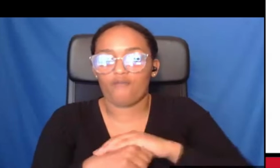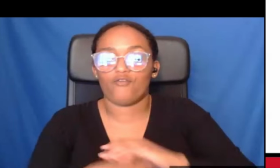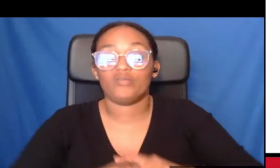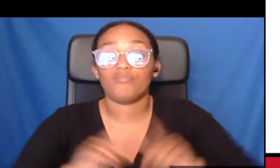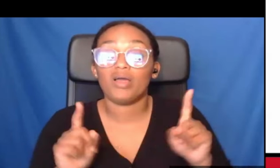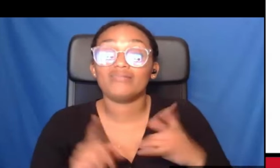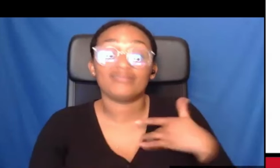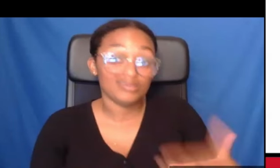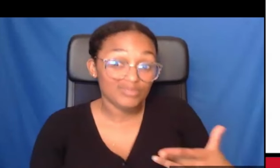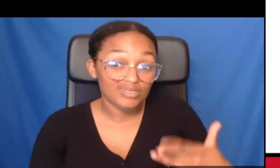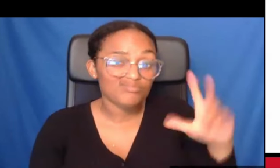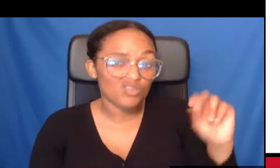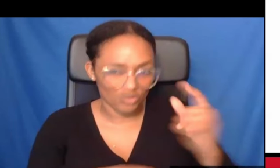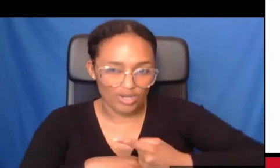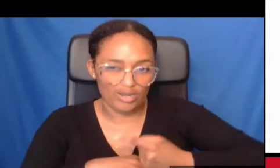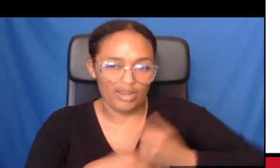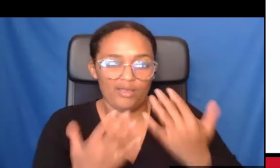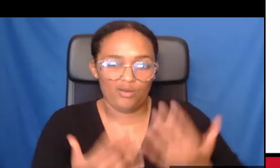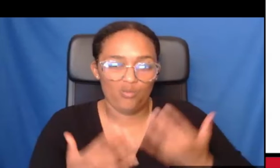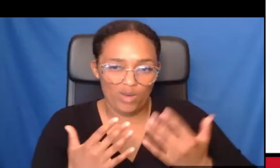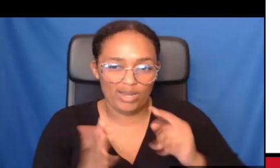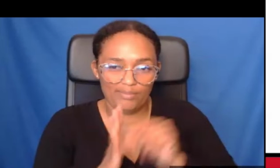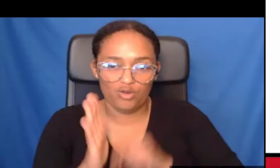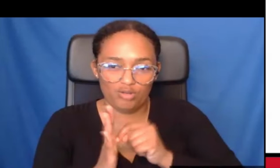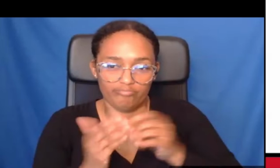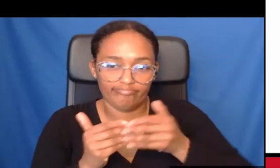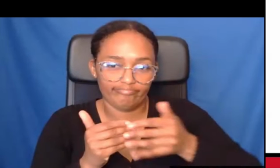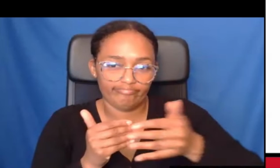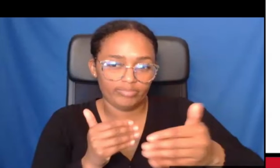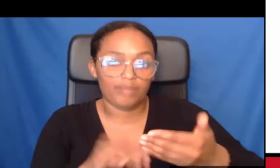period. Next slide.